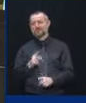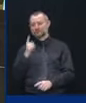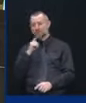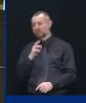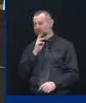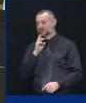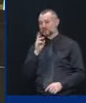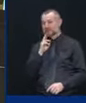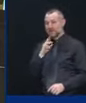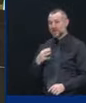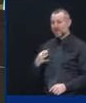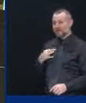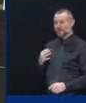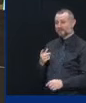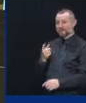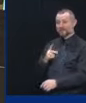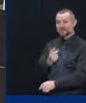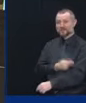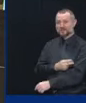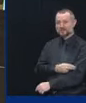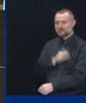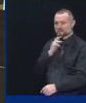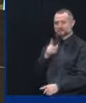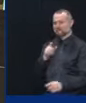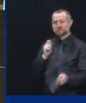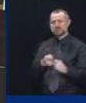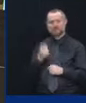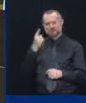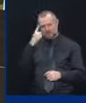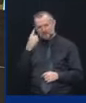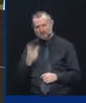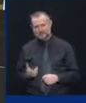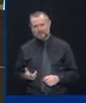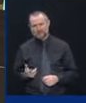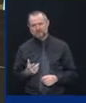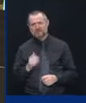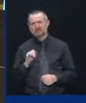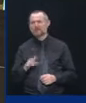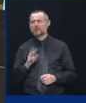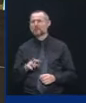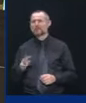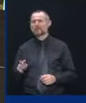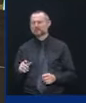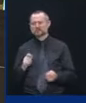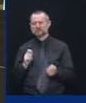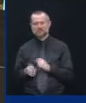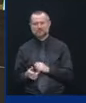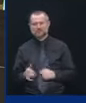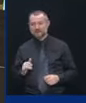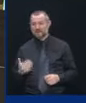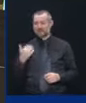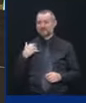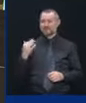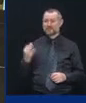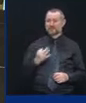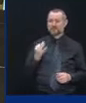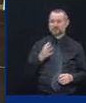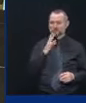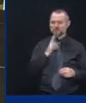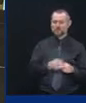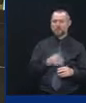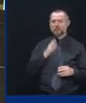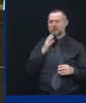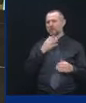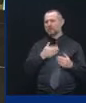being eligible for the vaccine. And it took a few days for the screening website to reflect that. And on Friday, as you mentioned earlier, you announced hospitals would